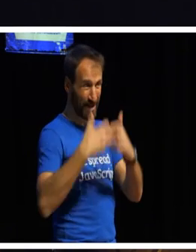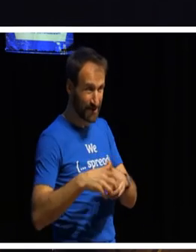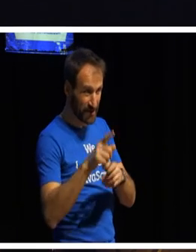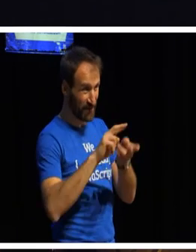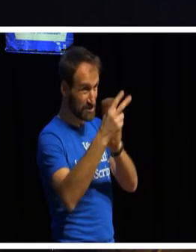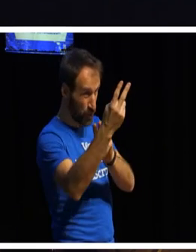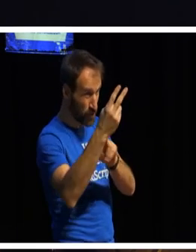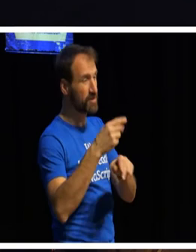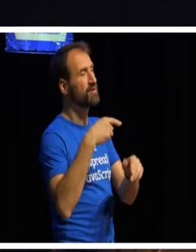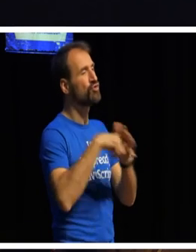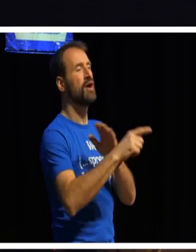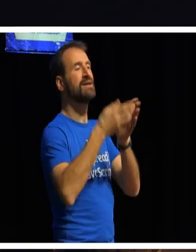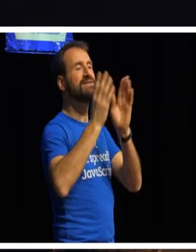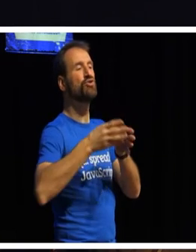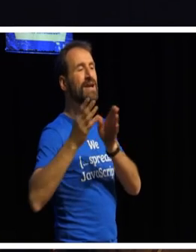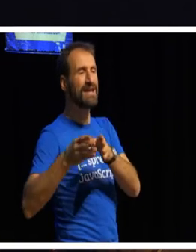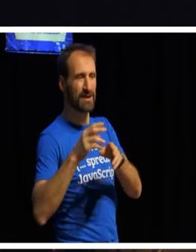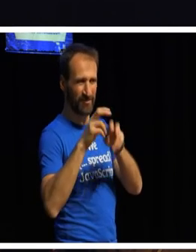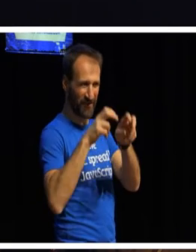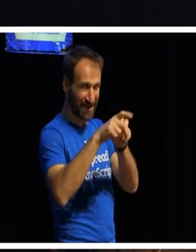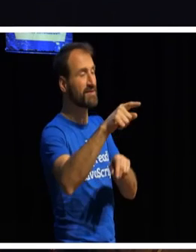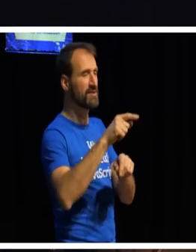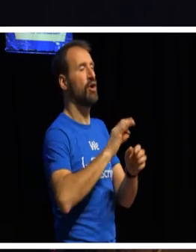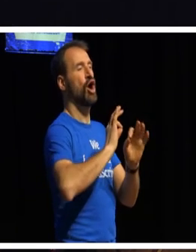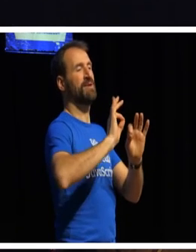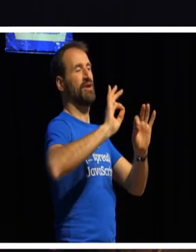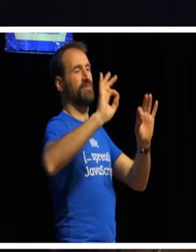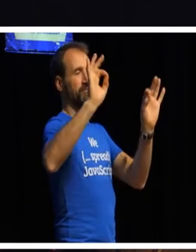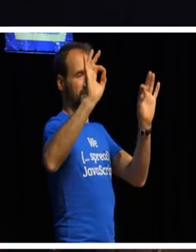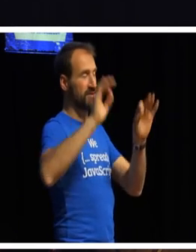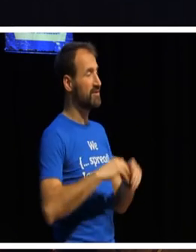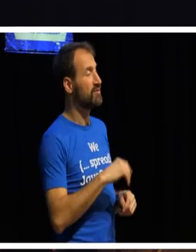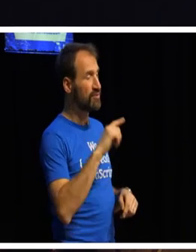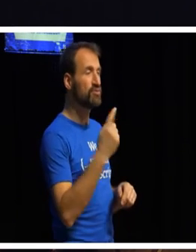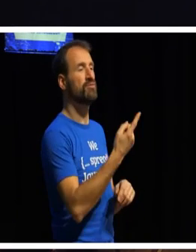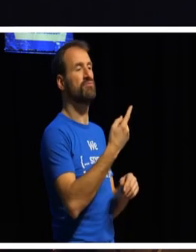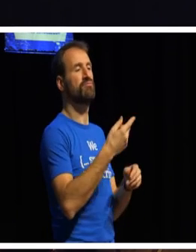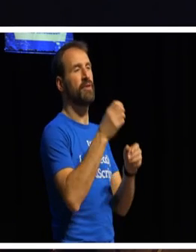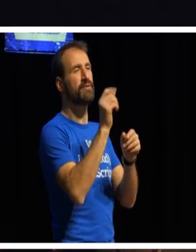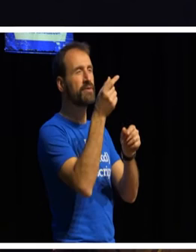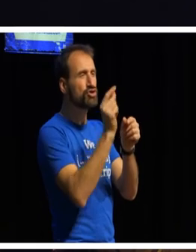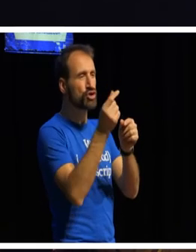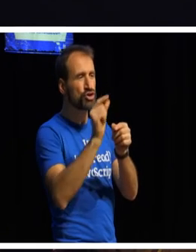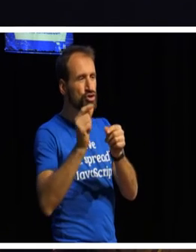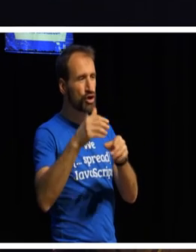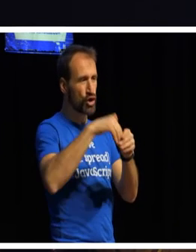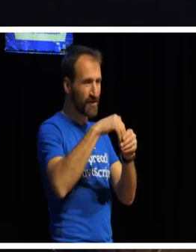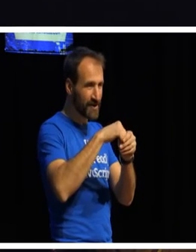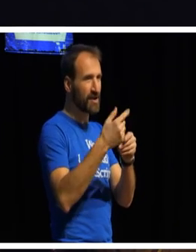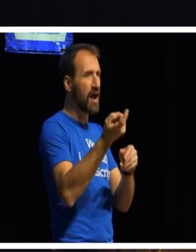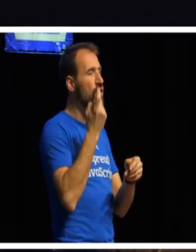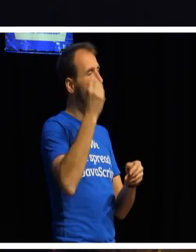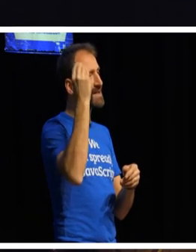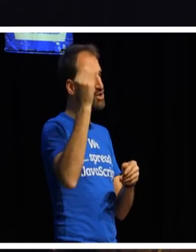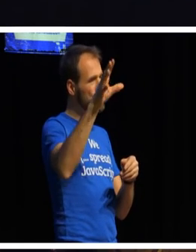this happens. Like the parsing starts much sooner because it gets that big hit of content from the cache. And this is what it does to the render